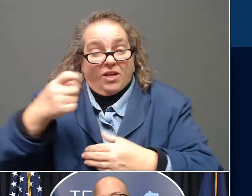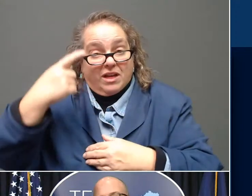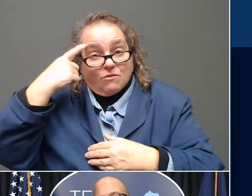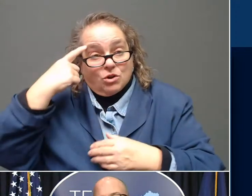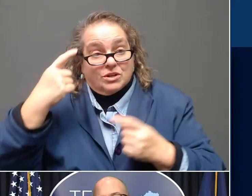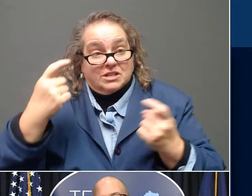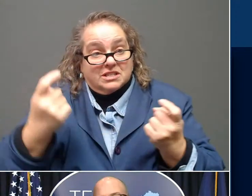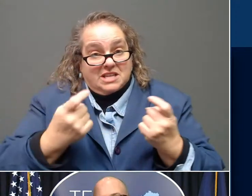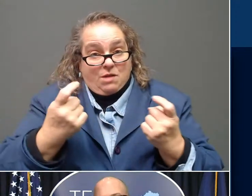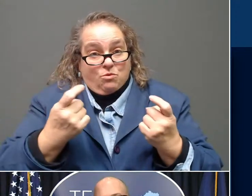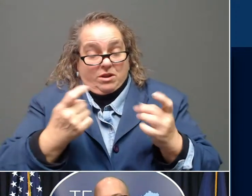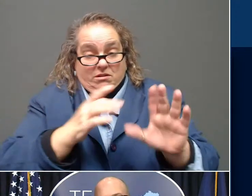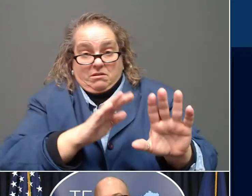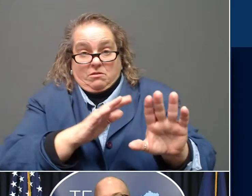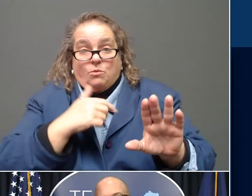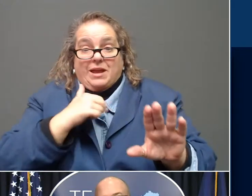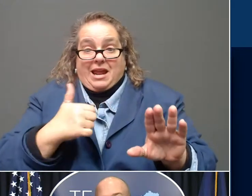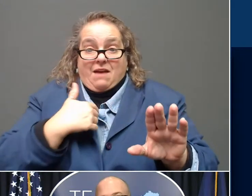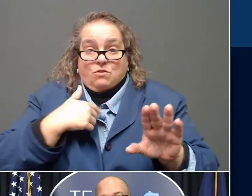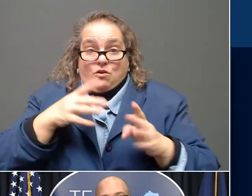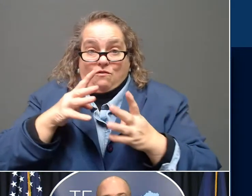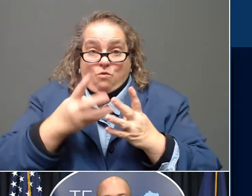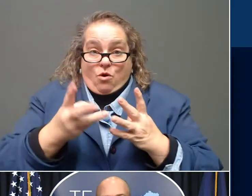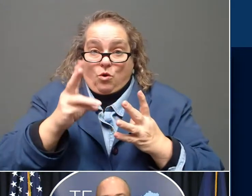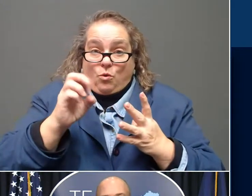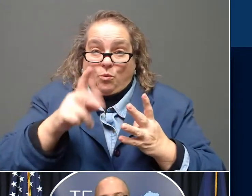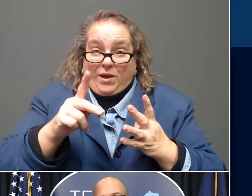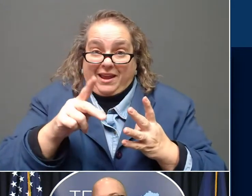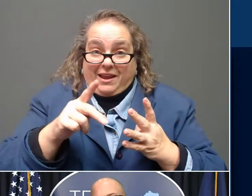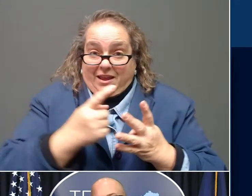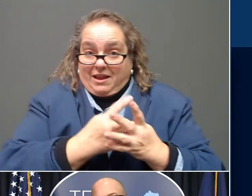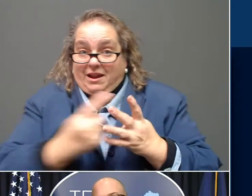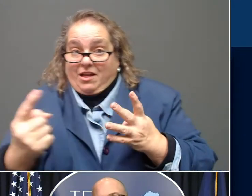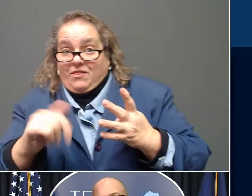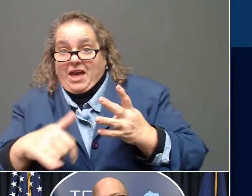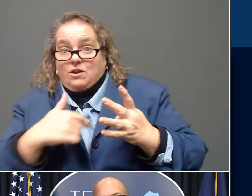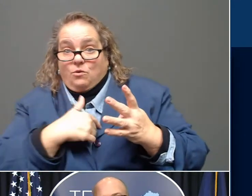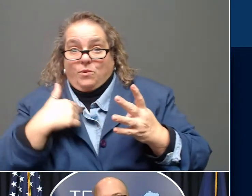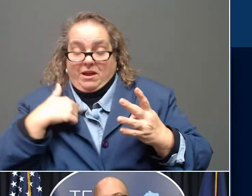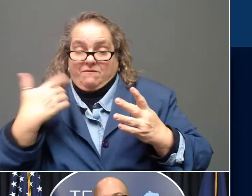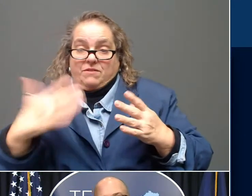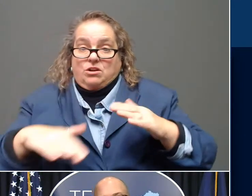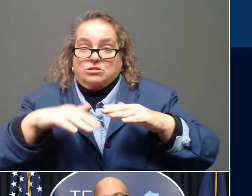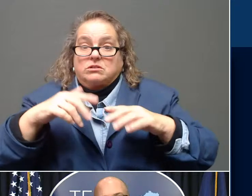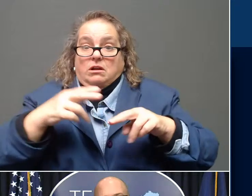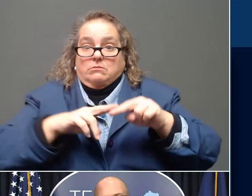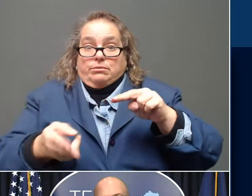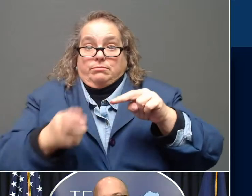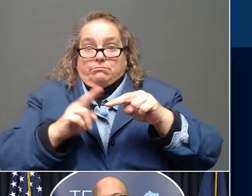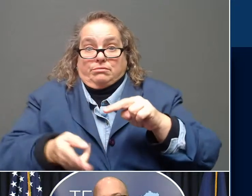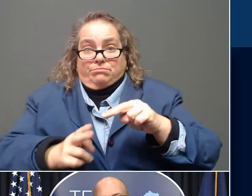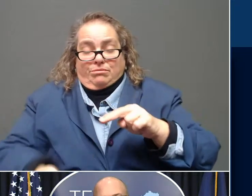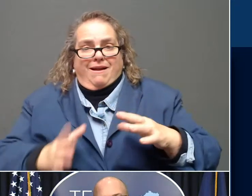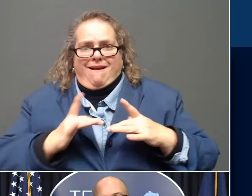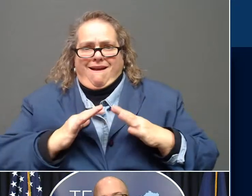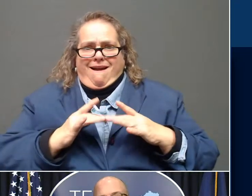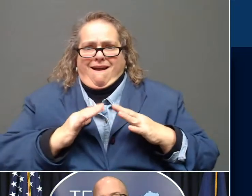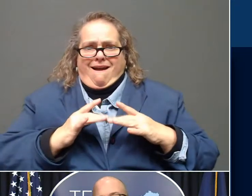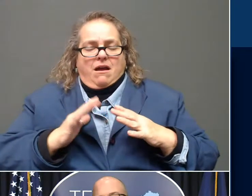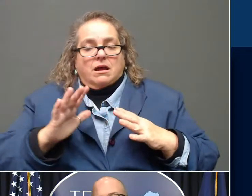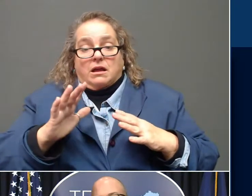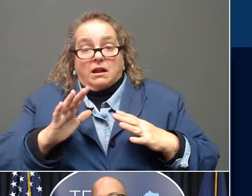move on to the next slide, please. Before you go out to try to enjoy the game, please remember this. The